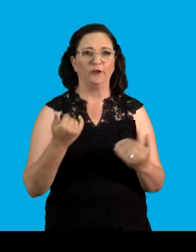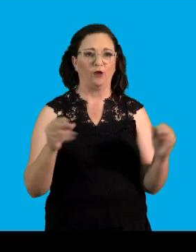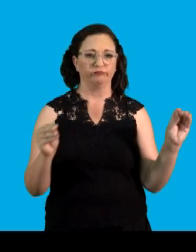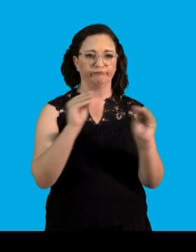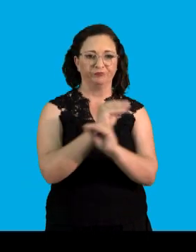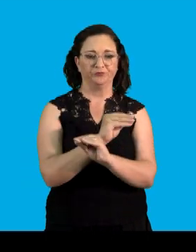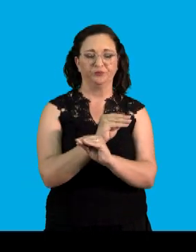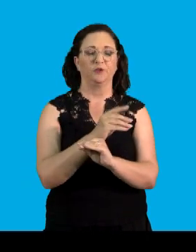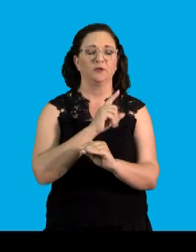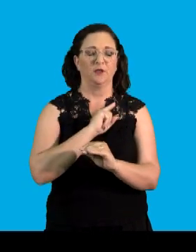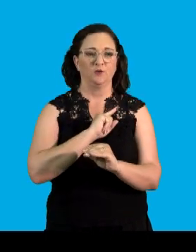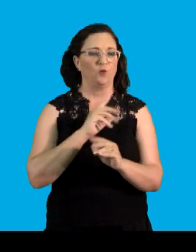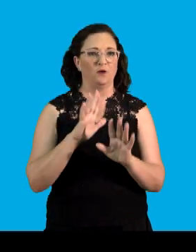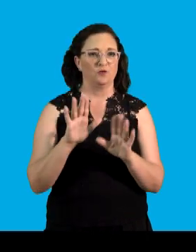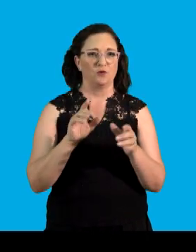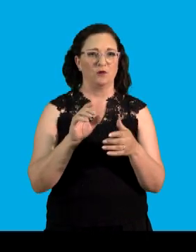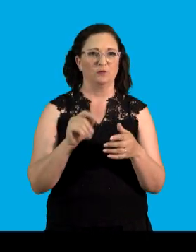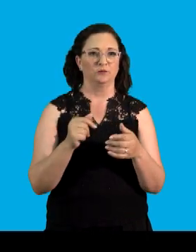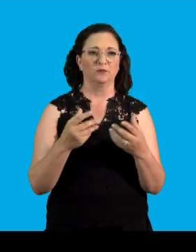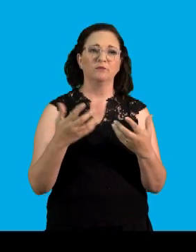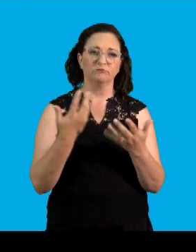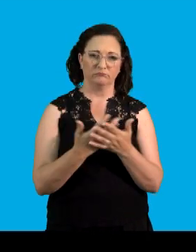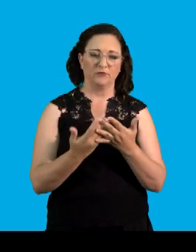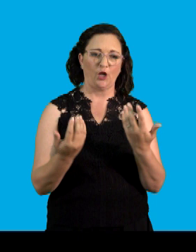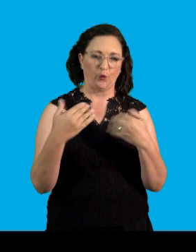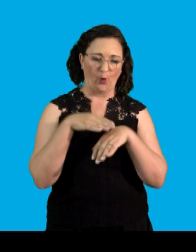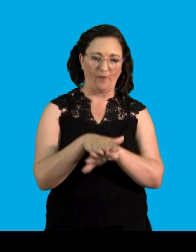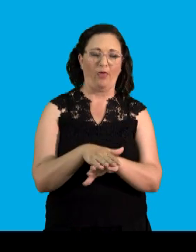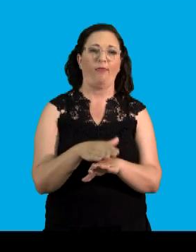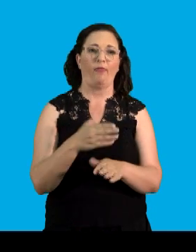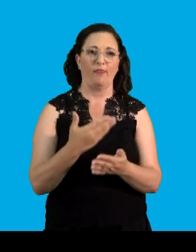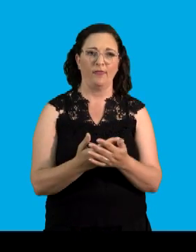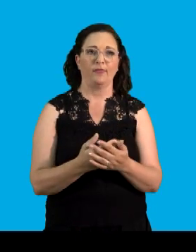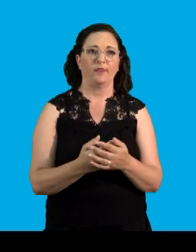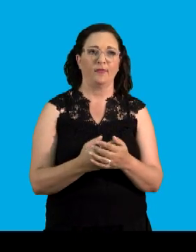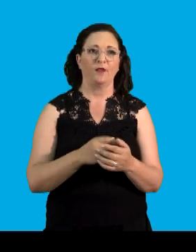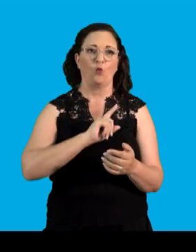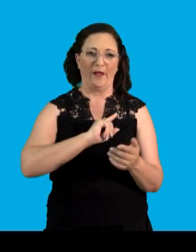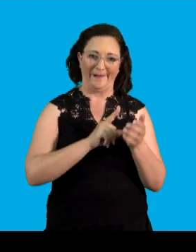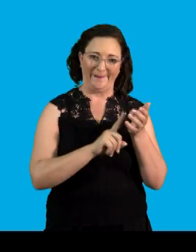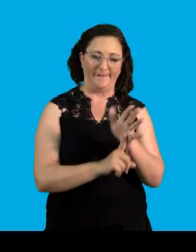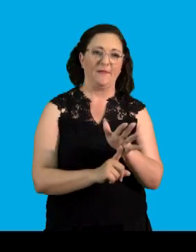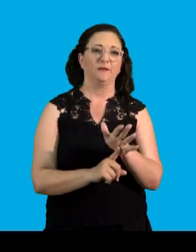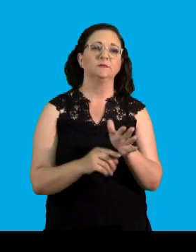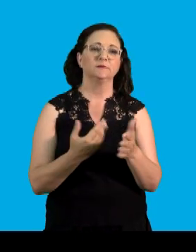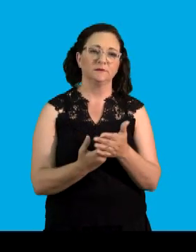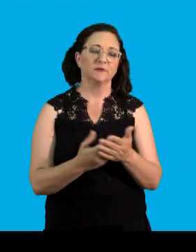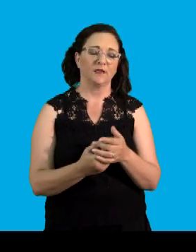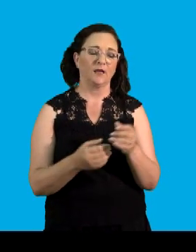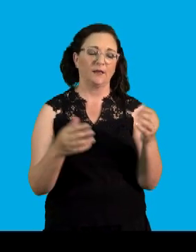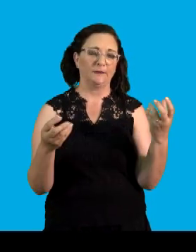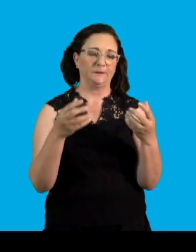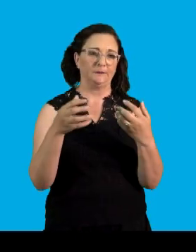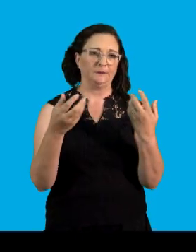negatives under the positives. So you can combine all the positives and the negatives under the word impact, and then you write